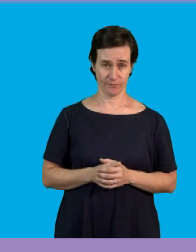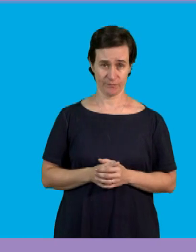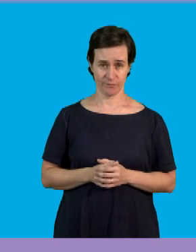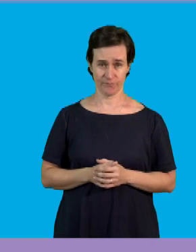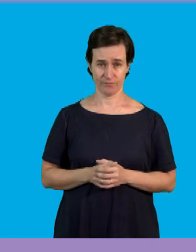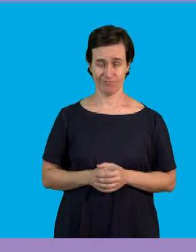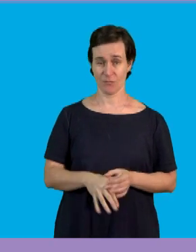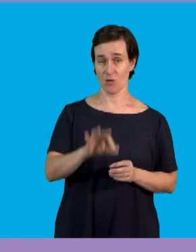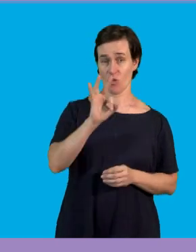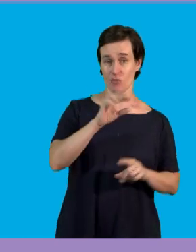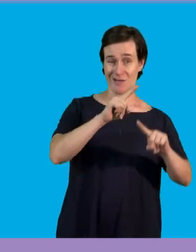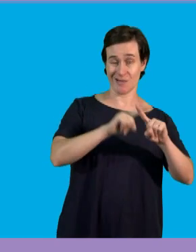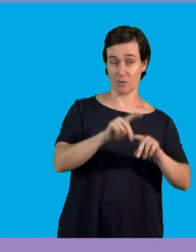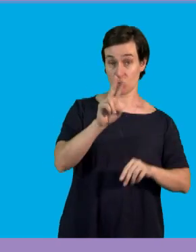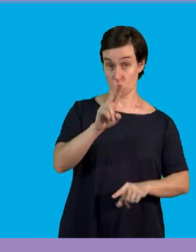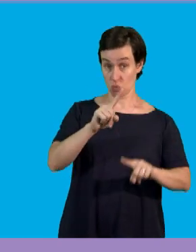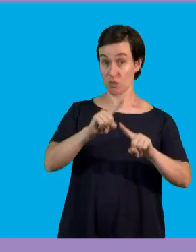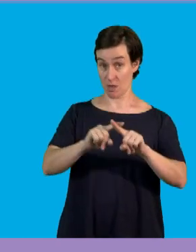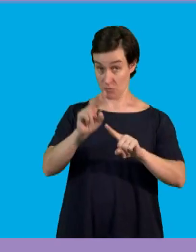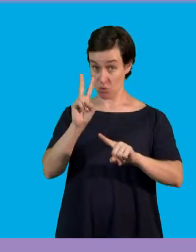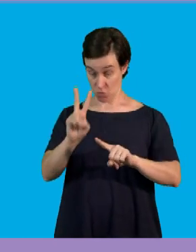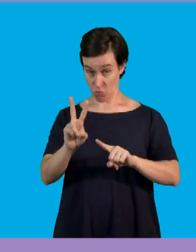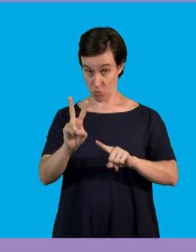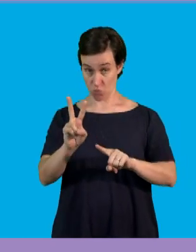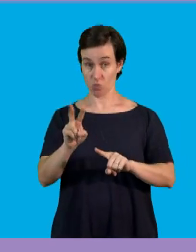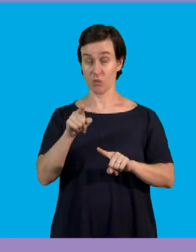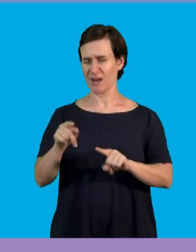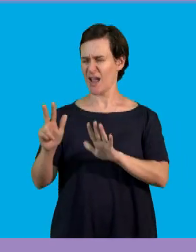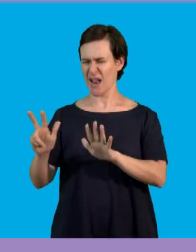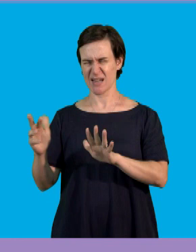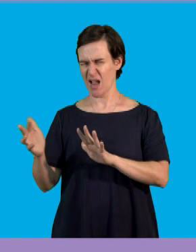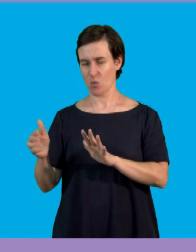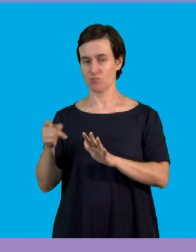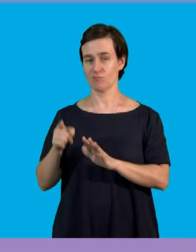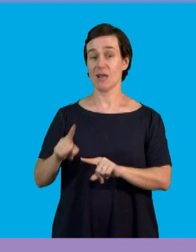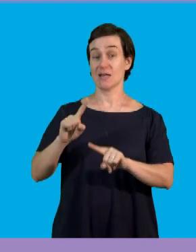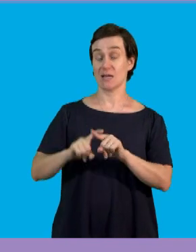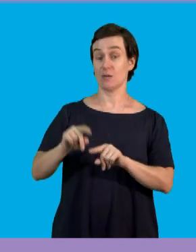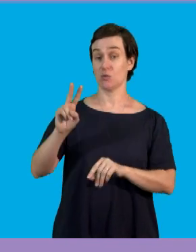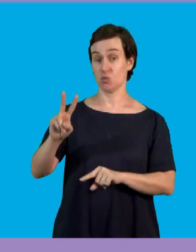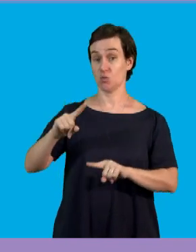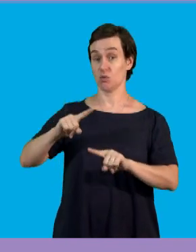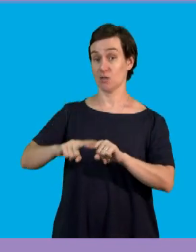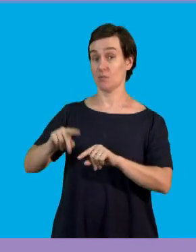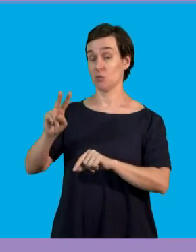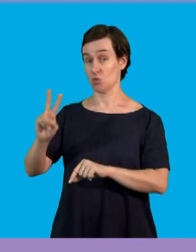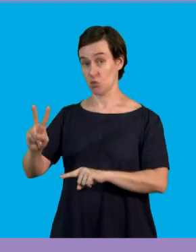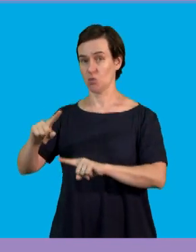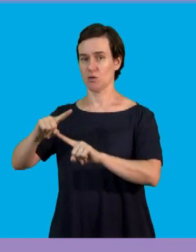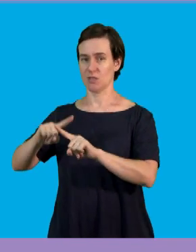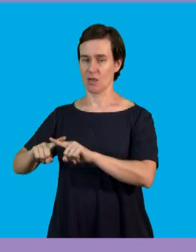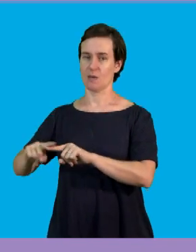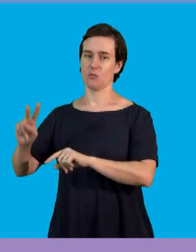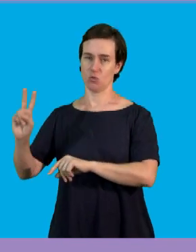2 multiplied by 2, that's for the 4. And then for the 8, we have 2 multiplied by 2 multiplied by